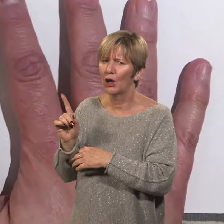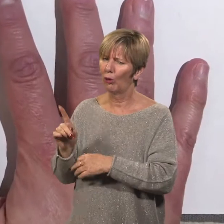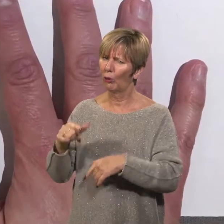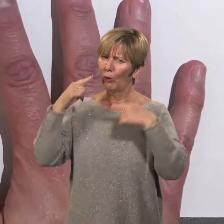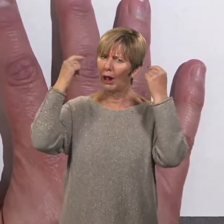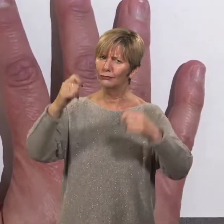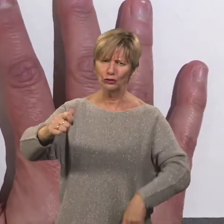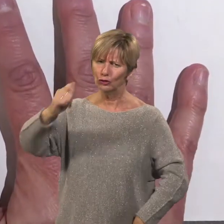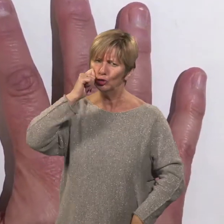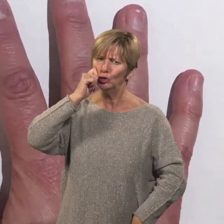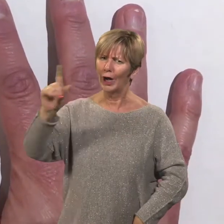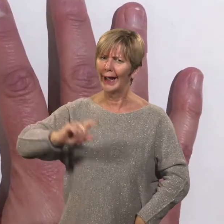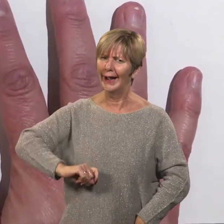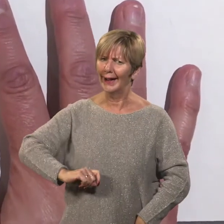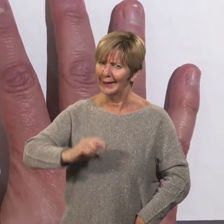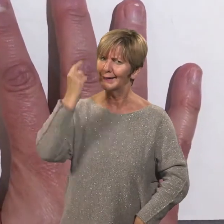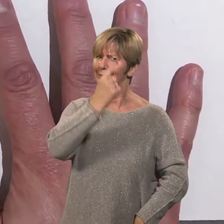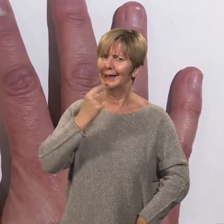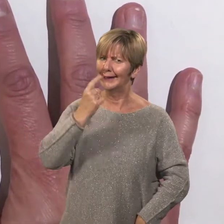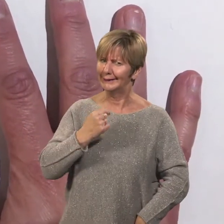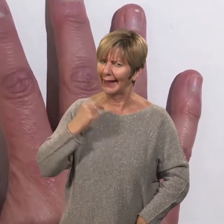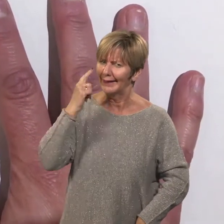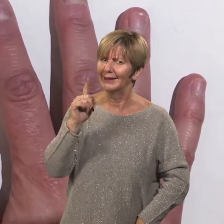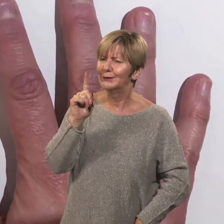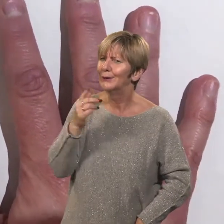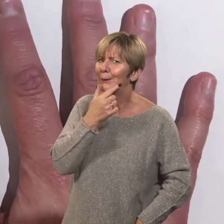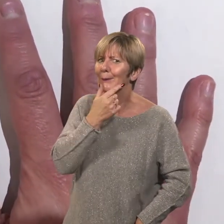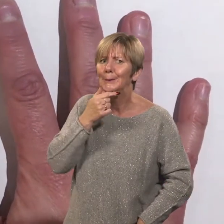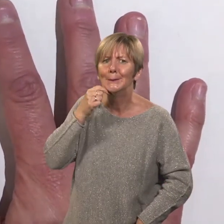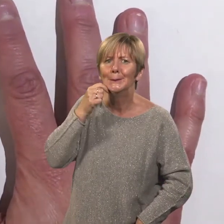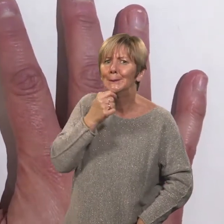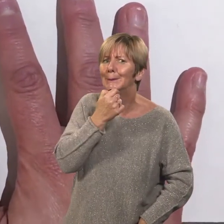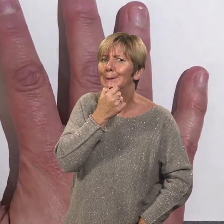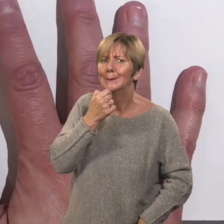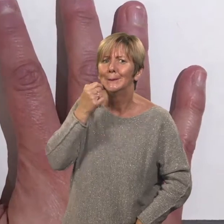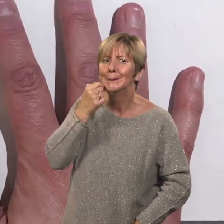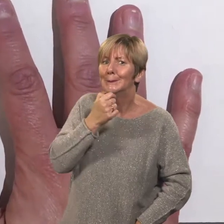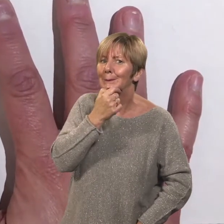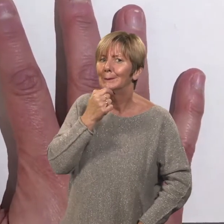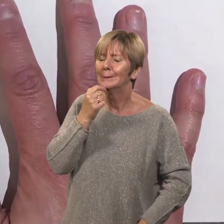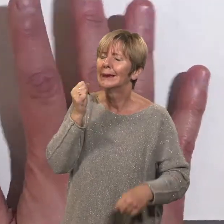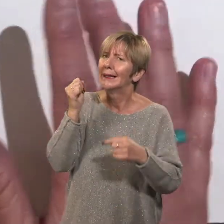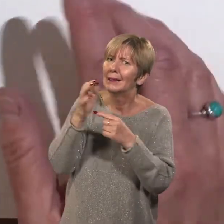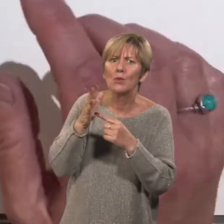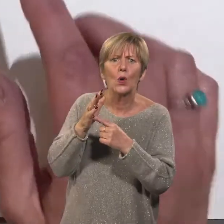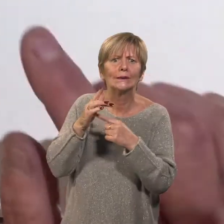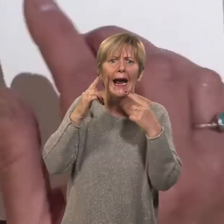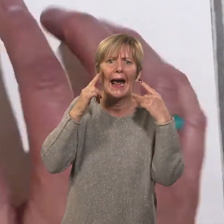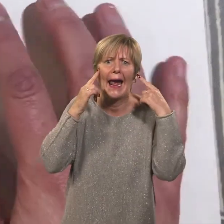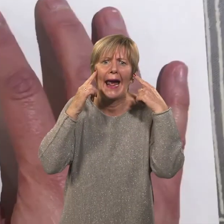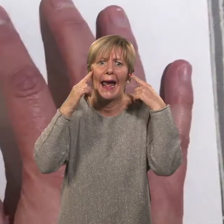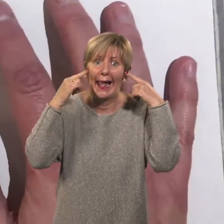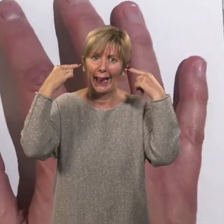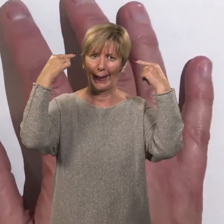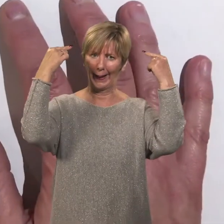quite cheeky faces, I think. So that's his chin. Very important part of an elf are the elf's